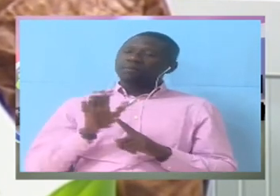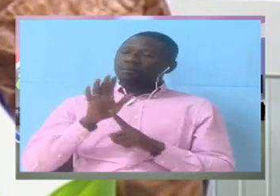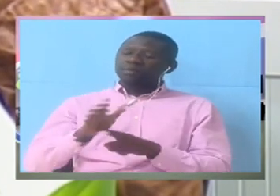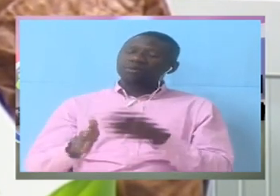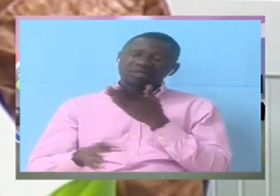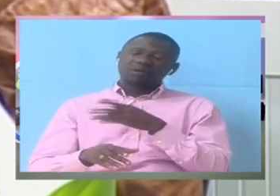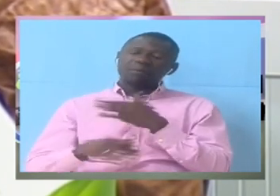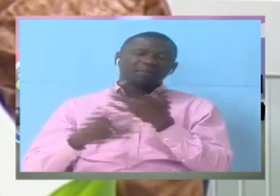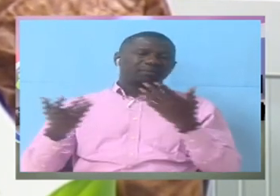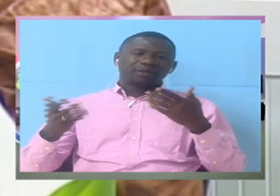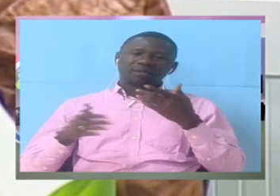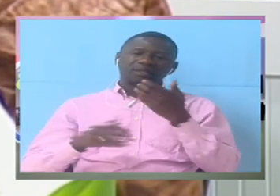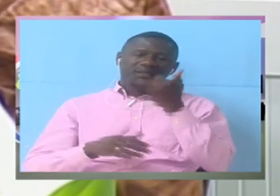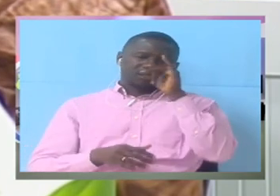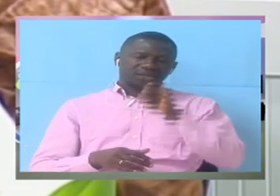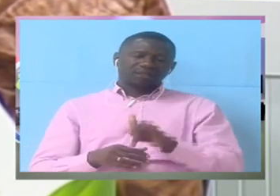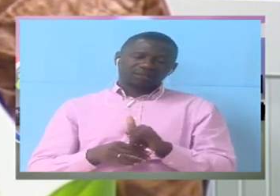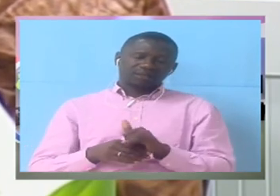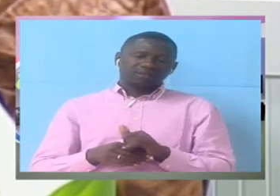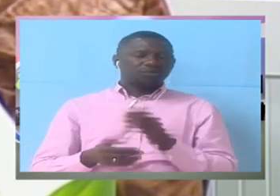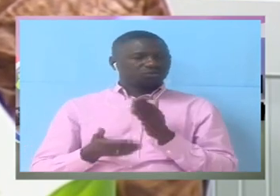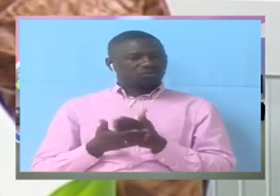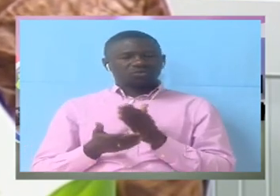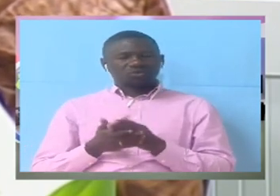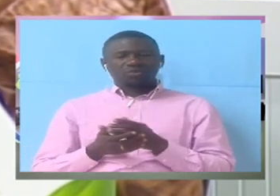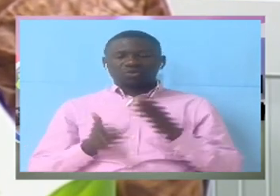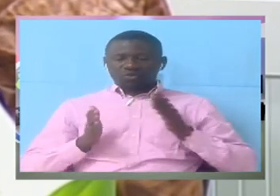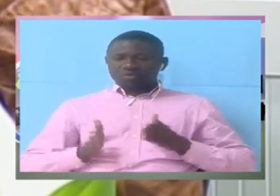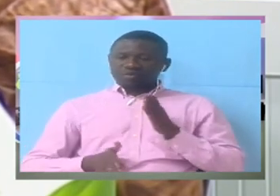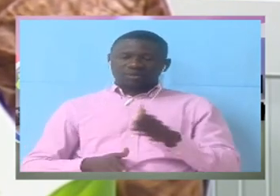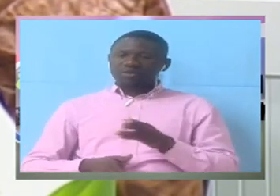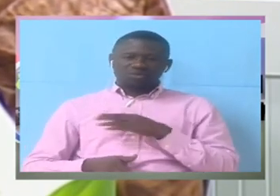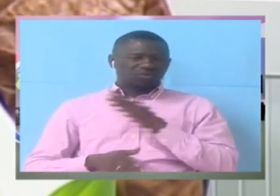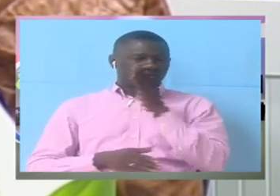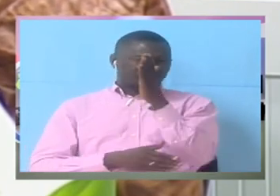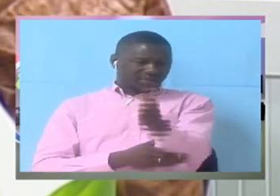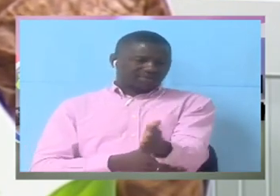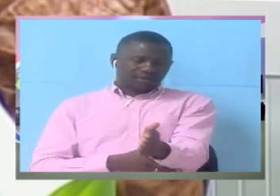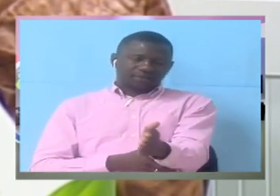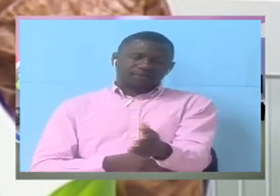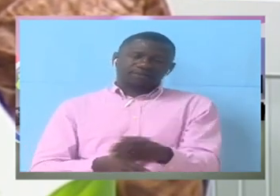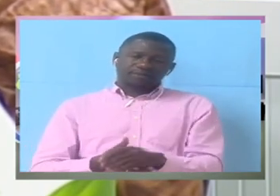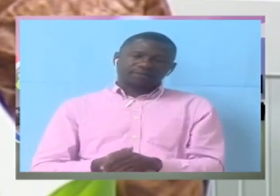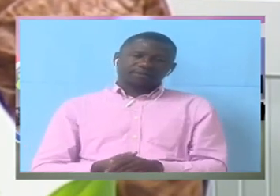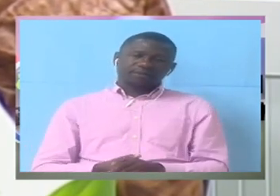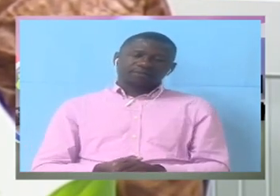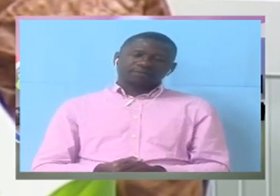People are there for many, many years. And human beings are not perfect.